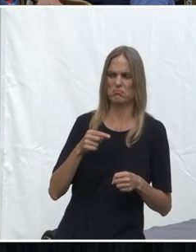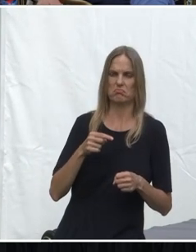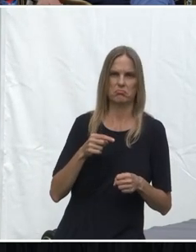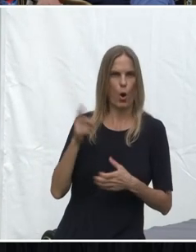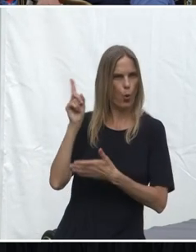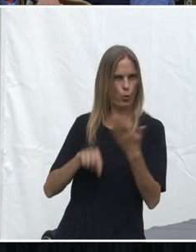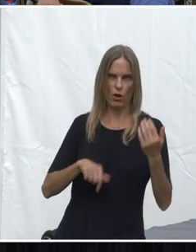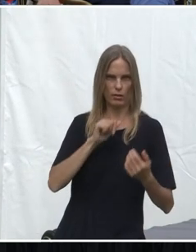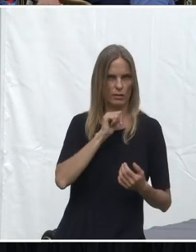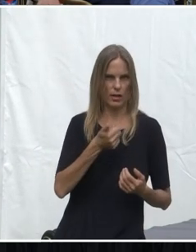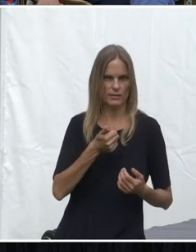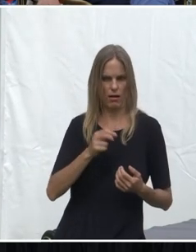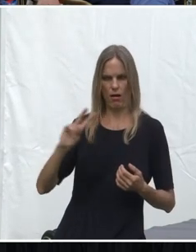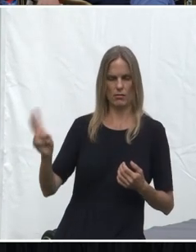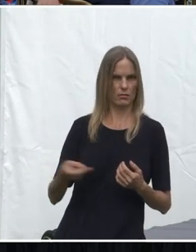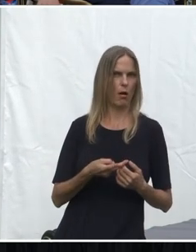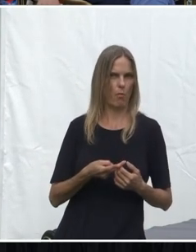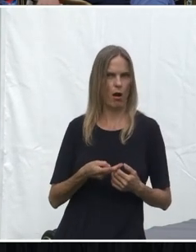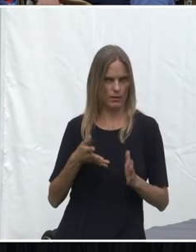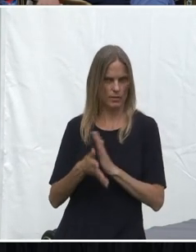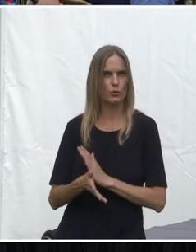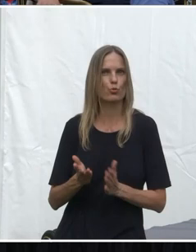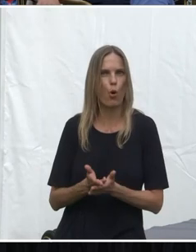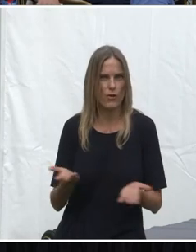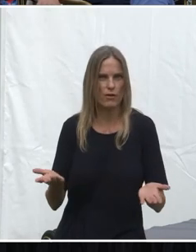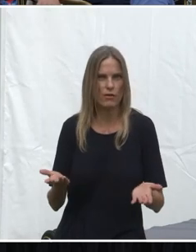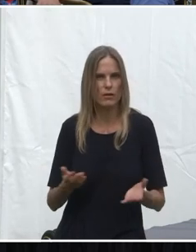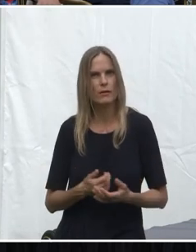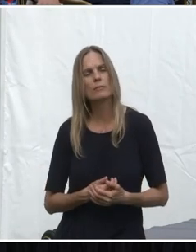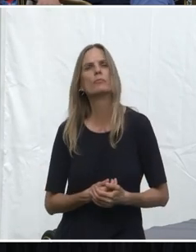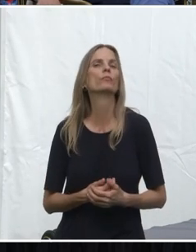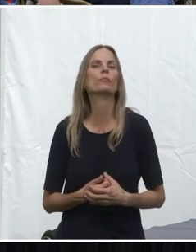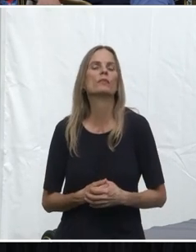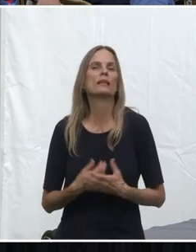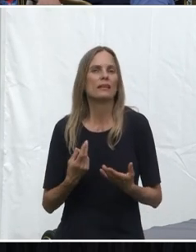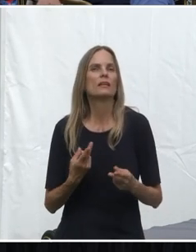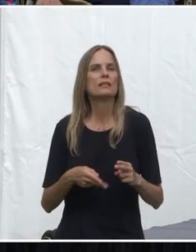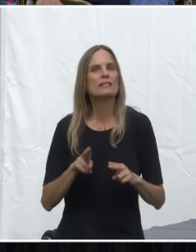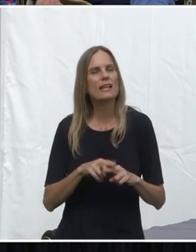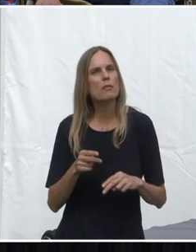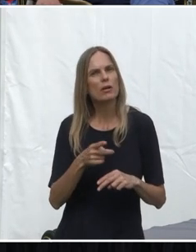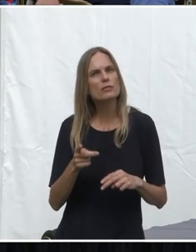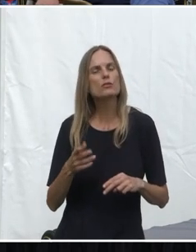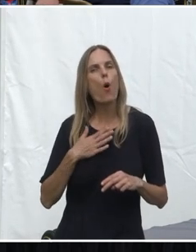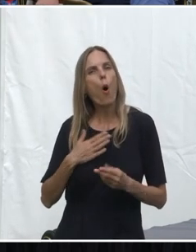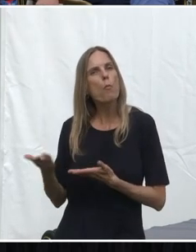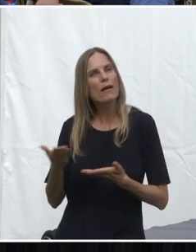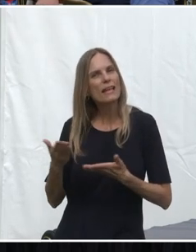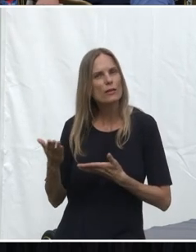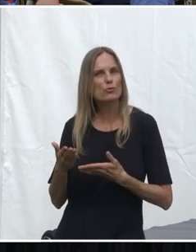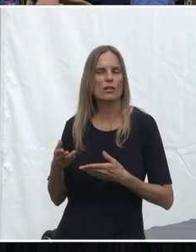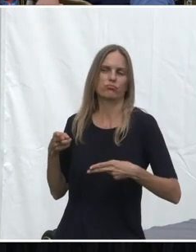wouldn't decrease their numbers because these services were going to be there. So they were hindering our services because of